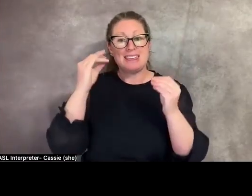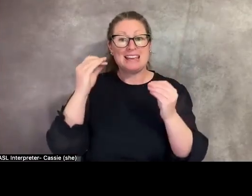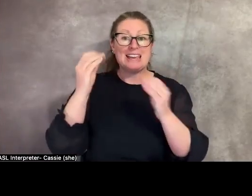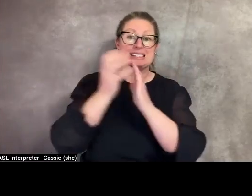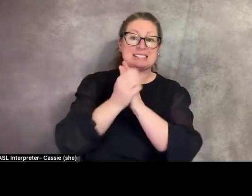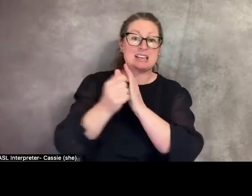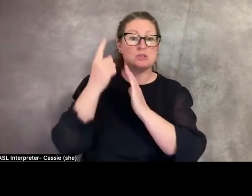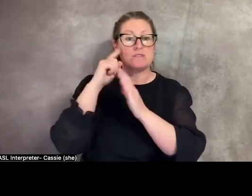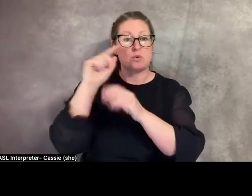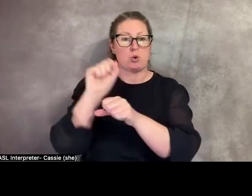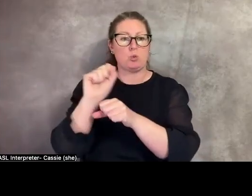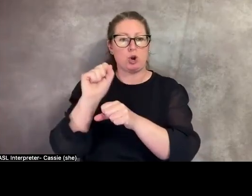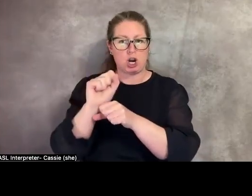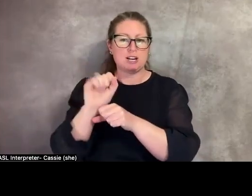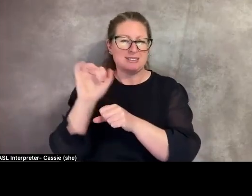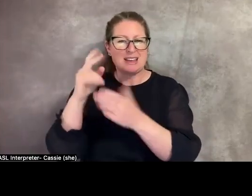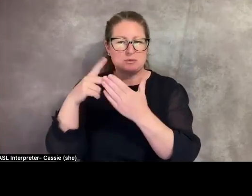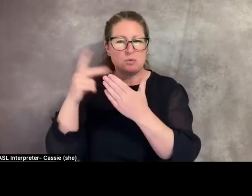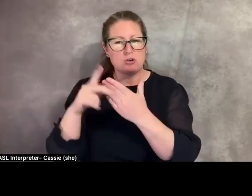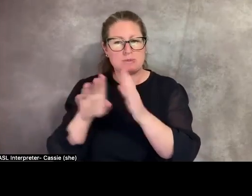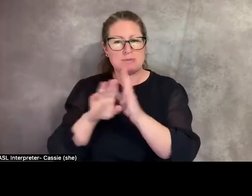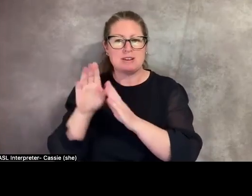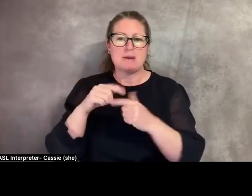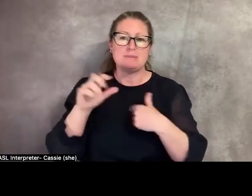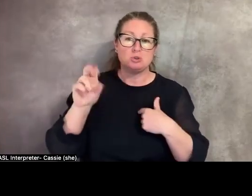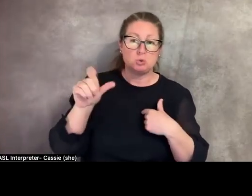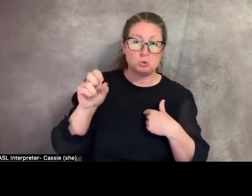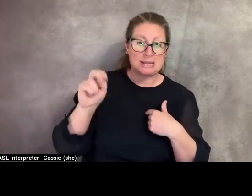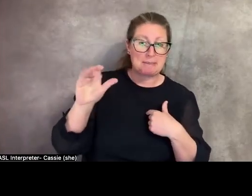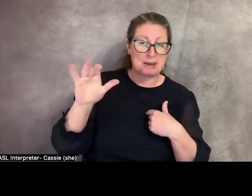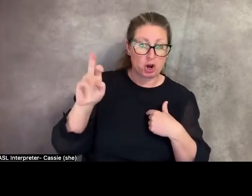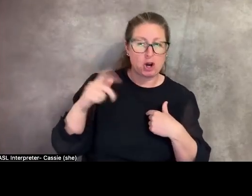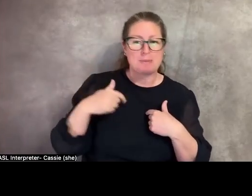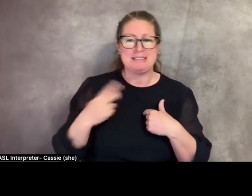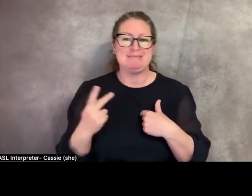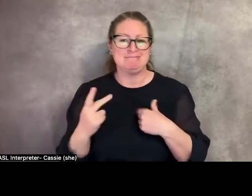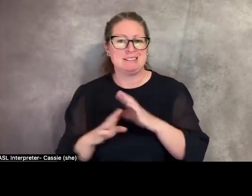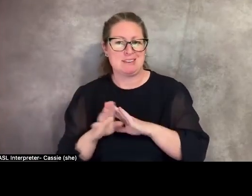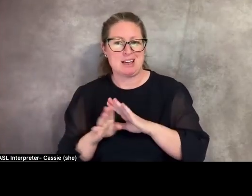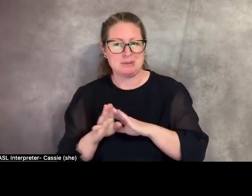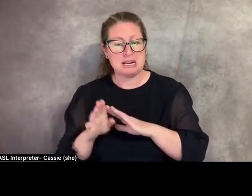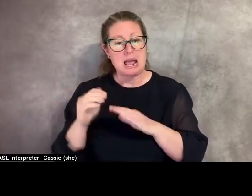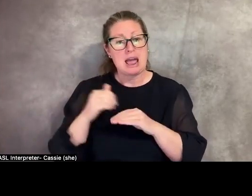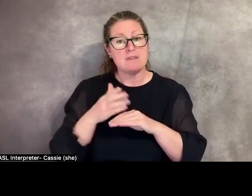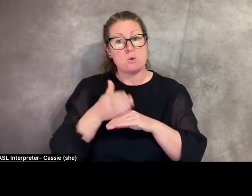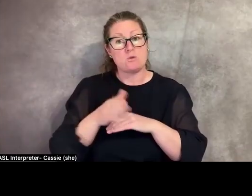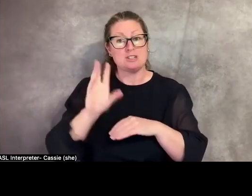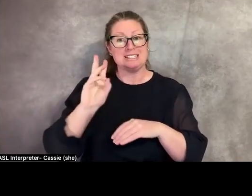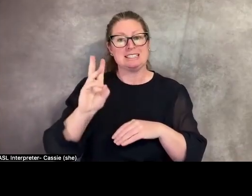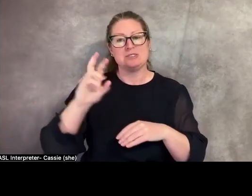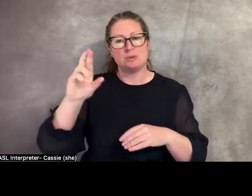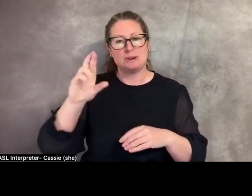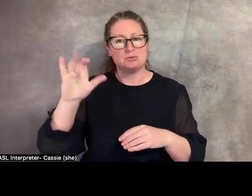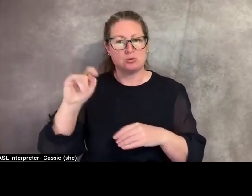program, as developed by Susan McGurk and myself. And that has over 6 randomized controlled trials showing that it